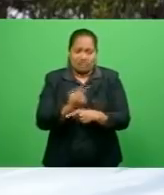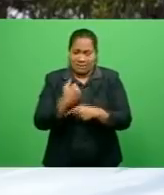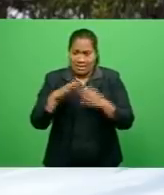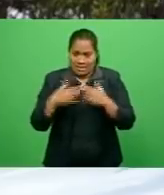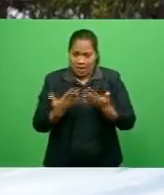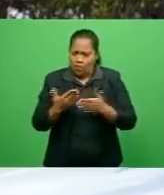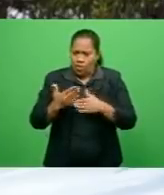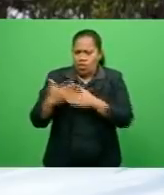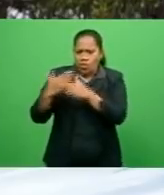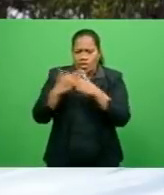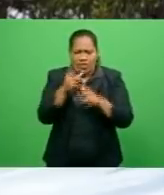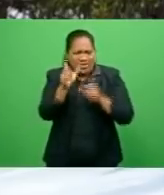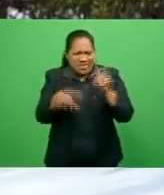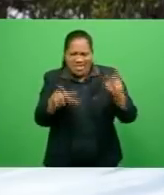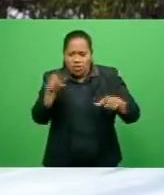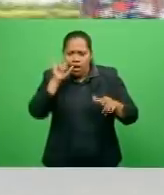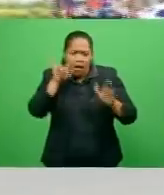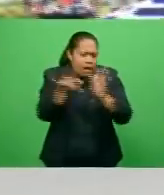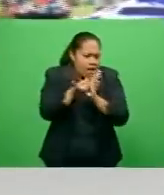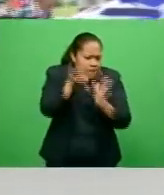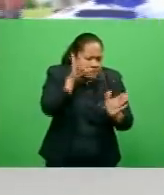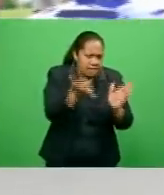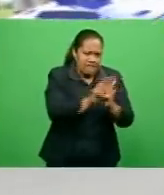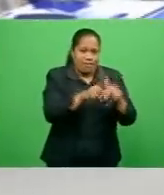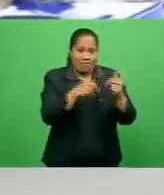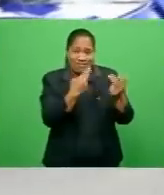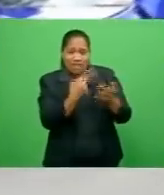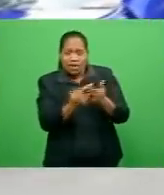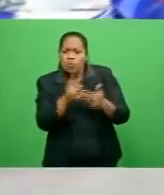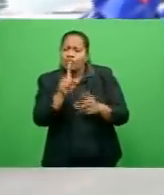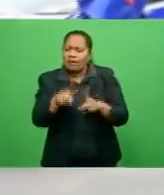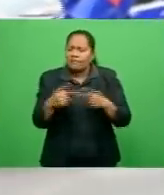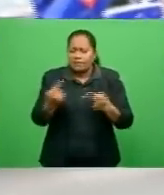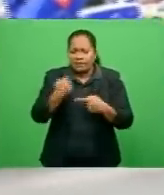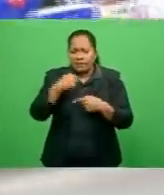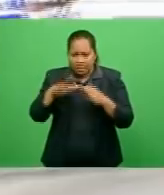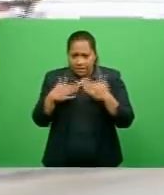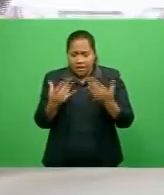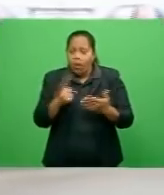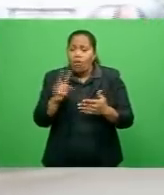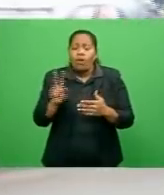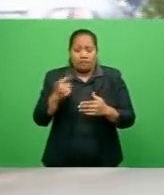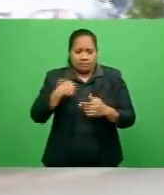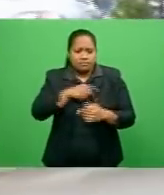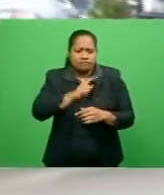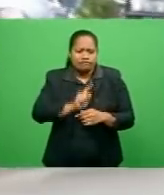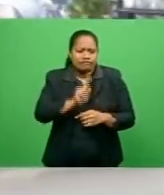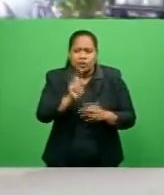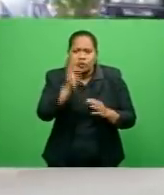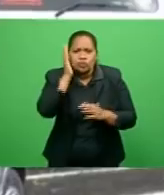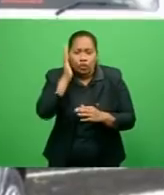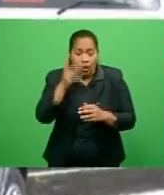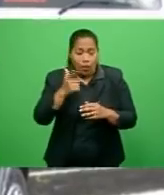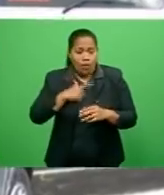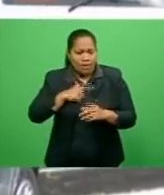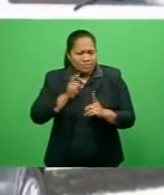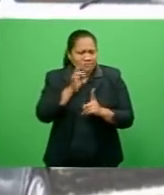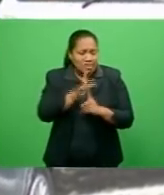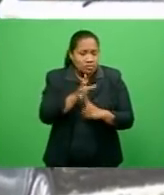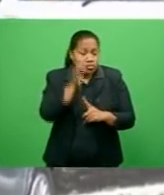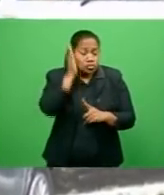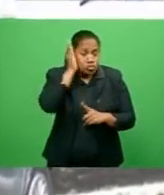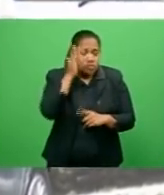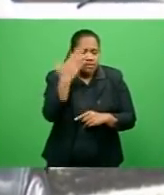families. One of the things we are doing is trying to get through schools, especially because in the schools there